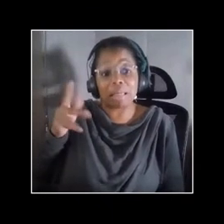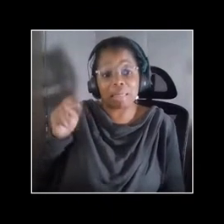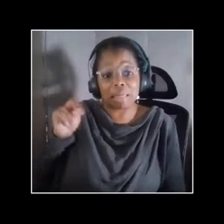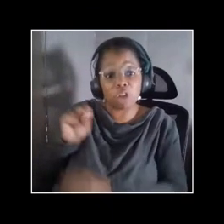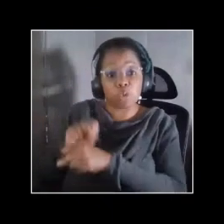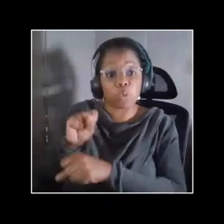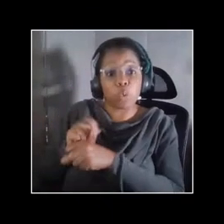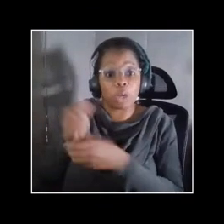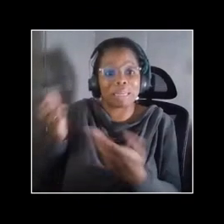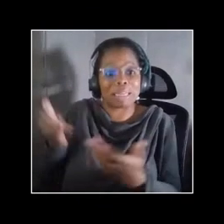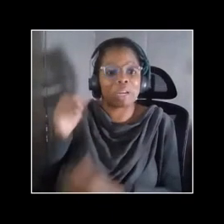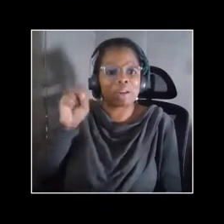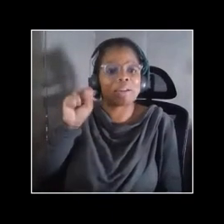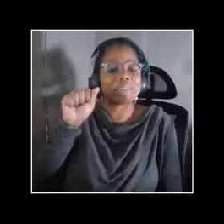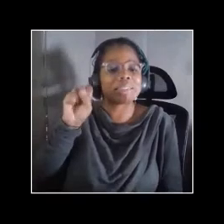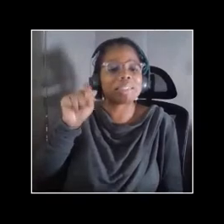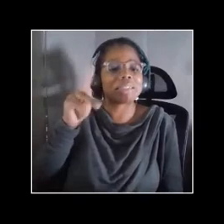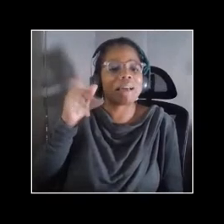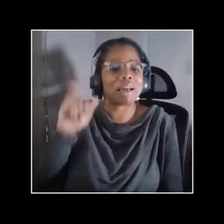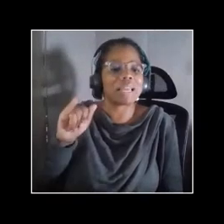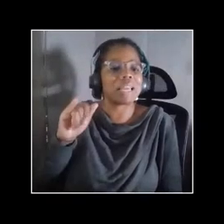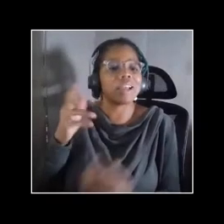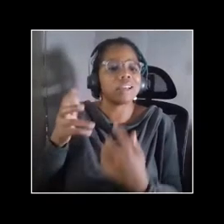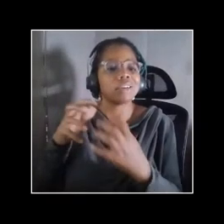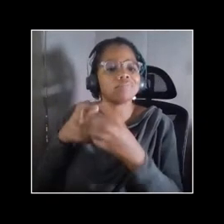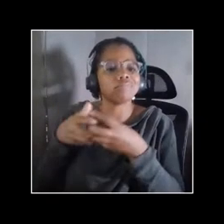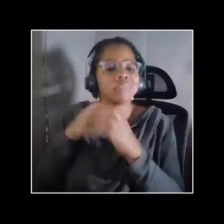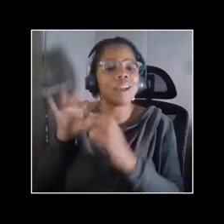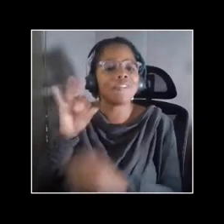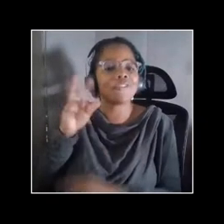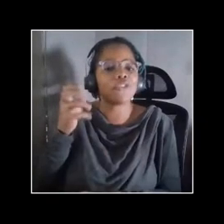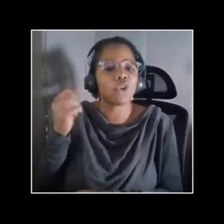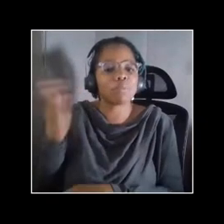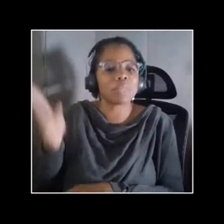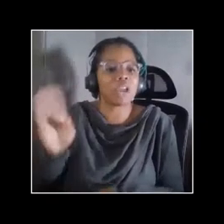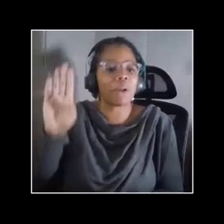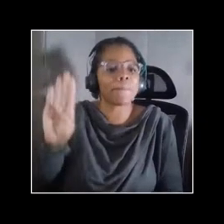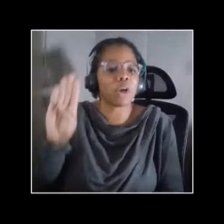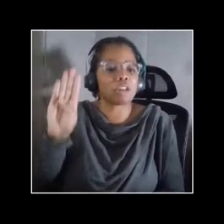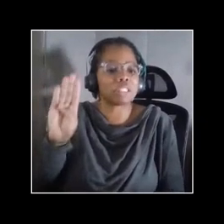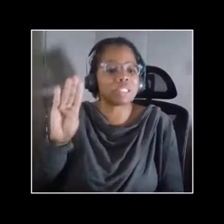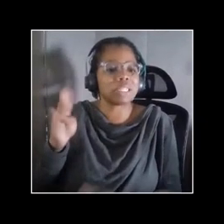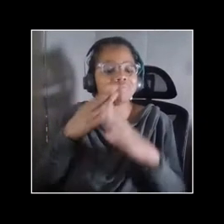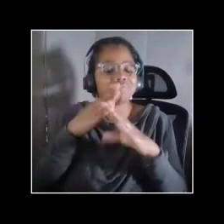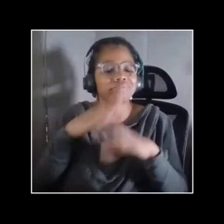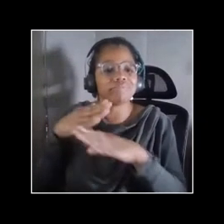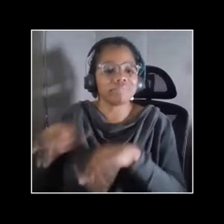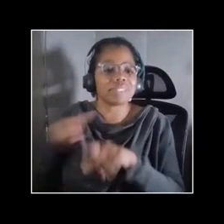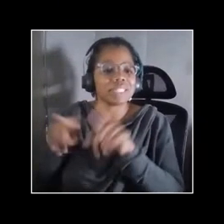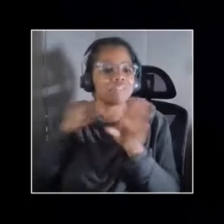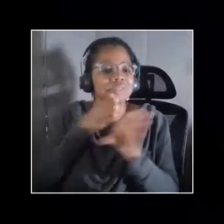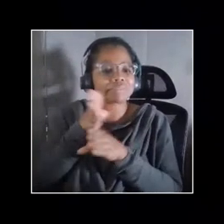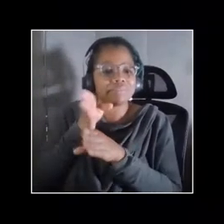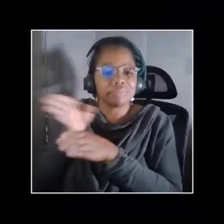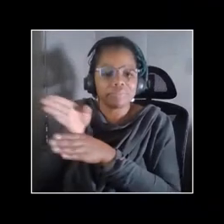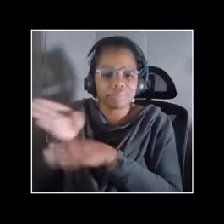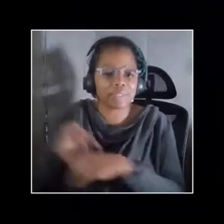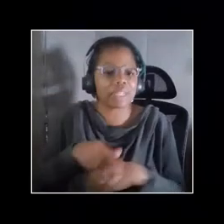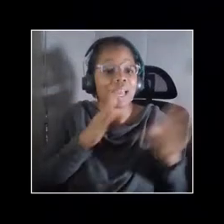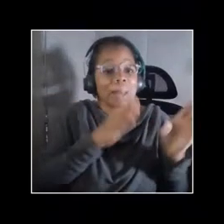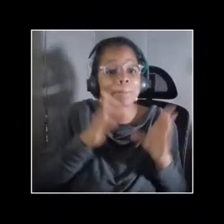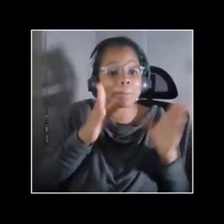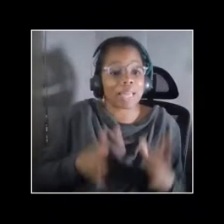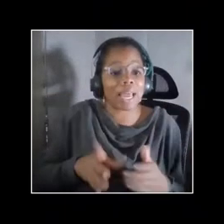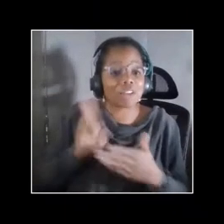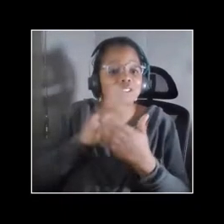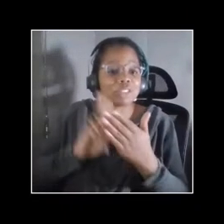an interdisciplinary firm. We're based in Boston and really divided up in three different sectors between planners and designers,